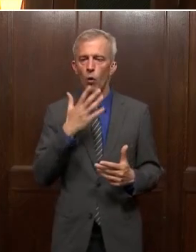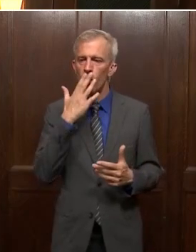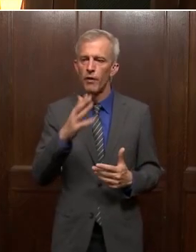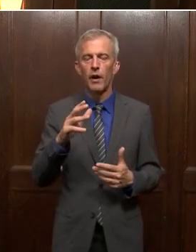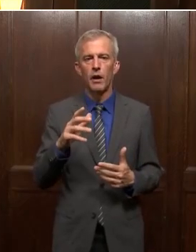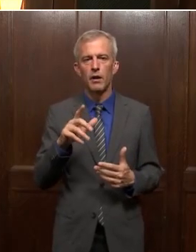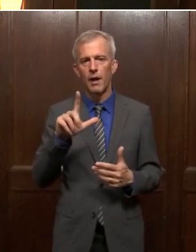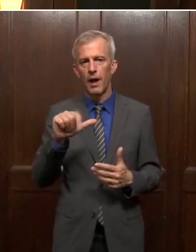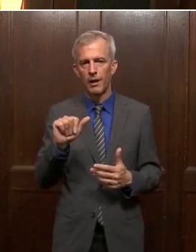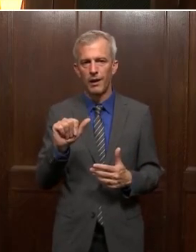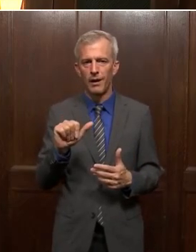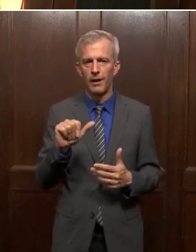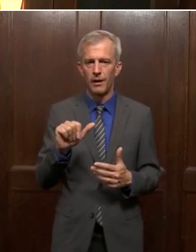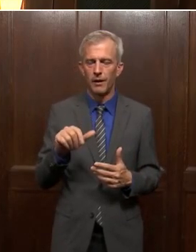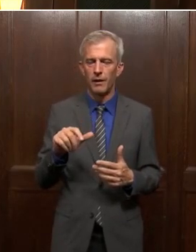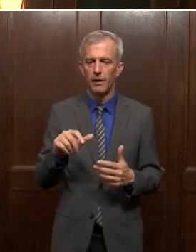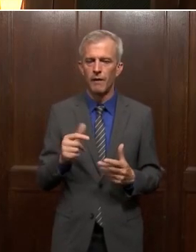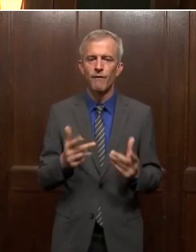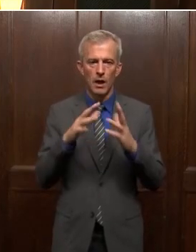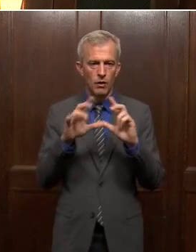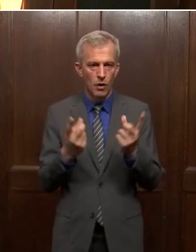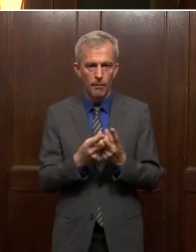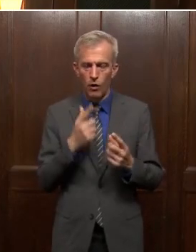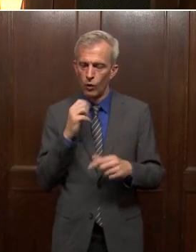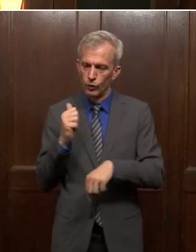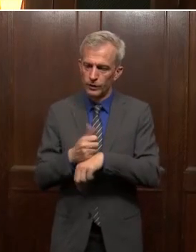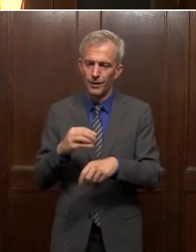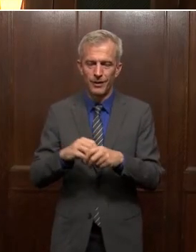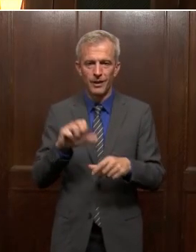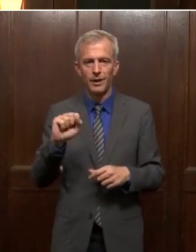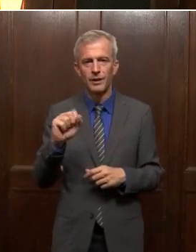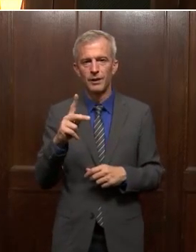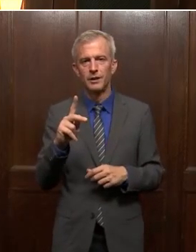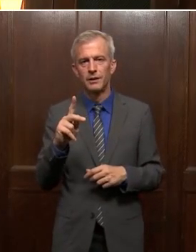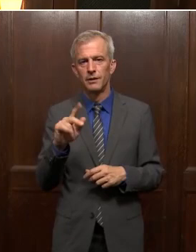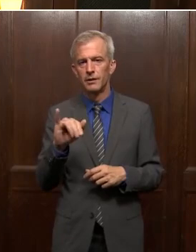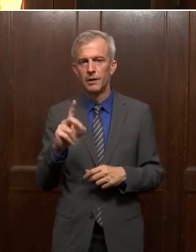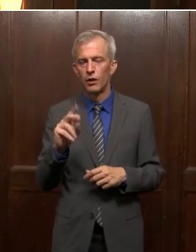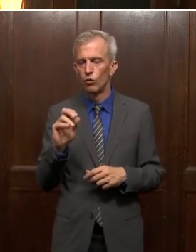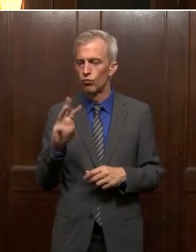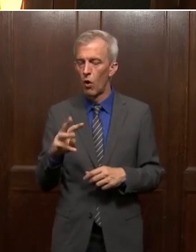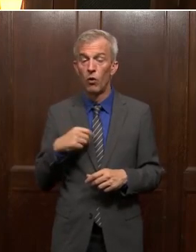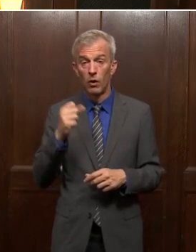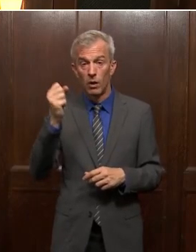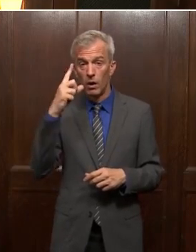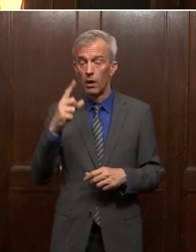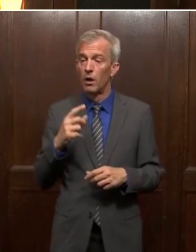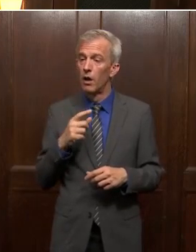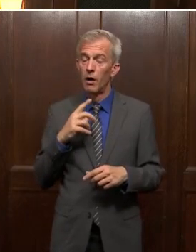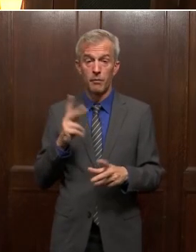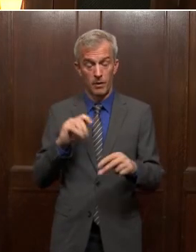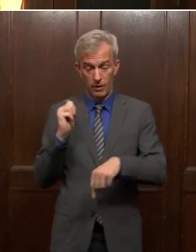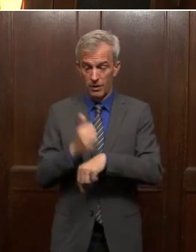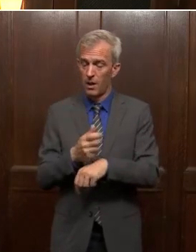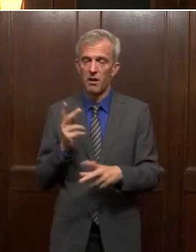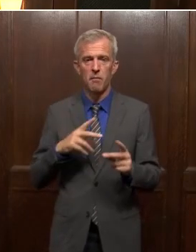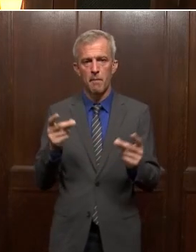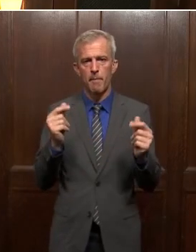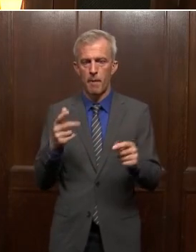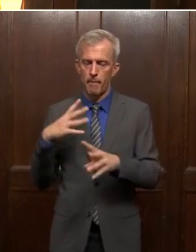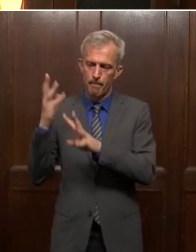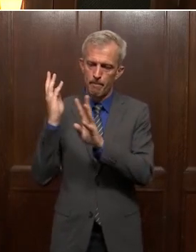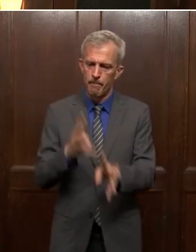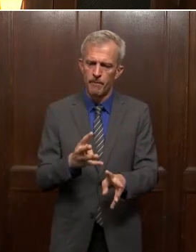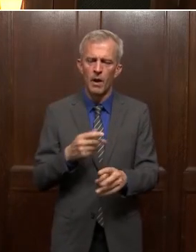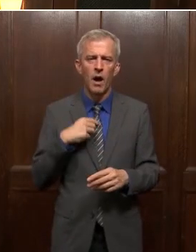in Skid Row. It was amazing. It was a steady stream of people, and that's going to protect people who are the most vulnerable on the streets. And I think the latest number